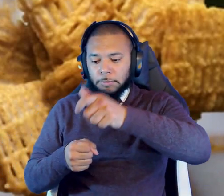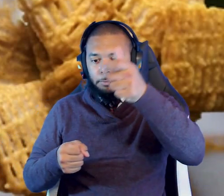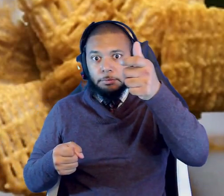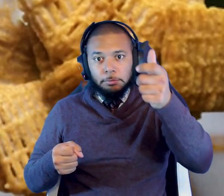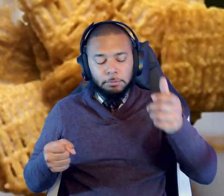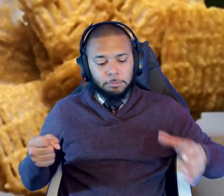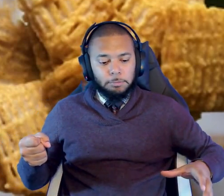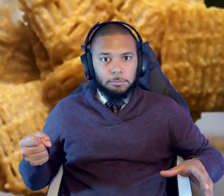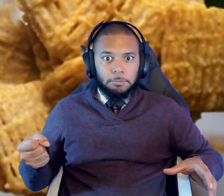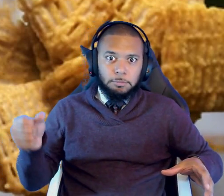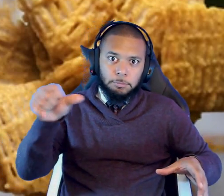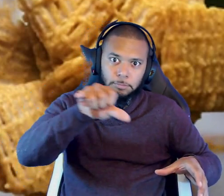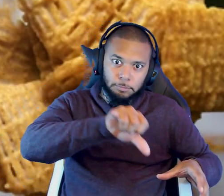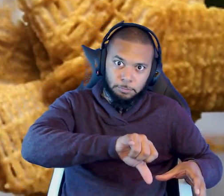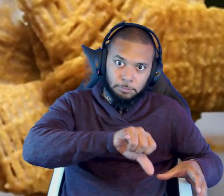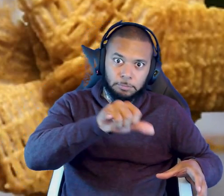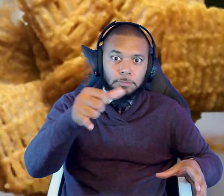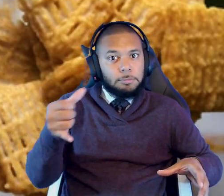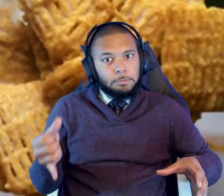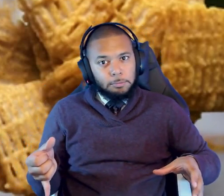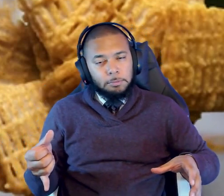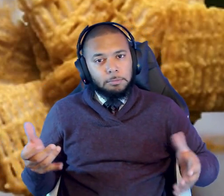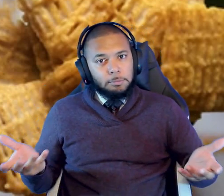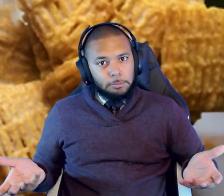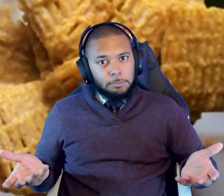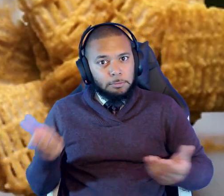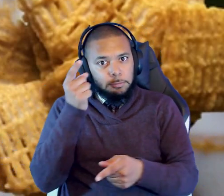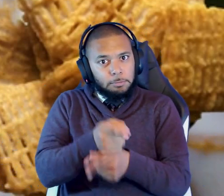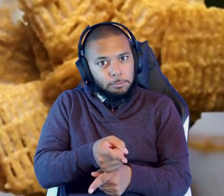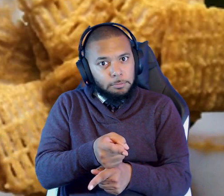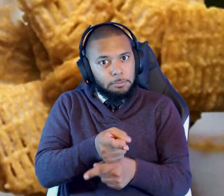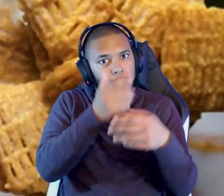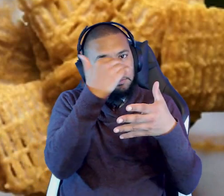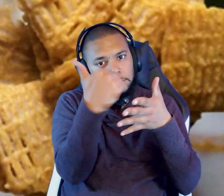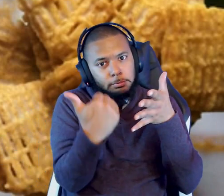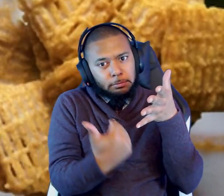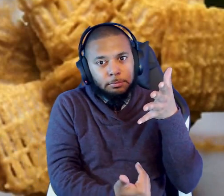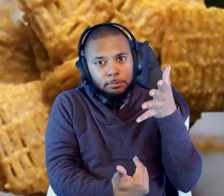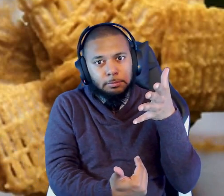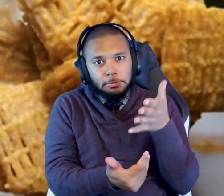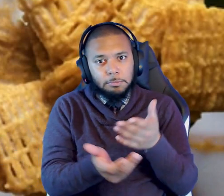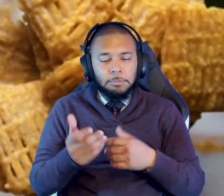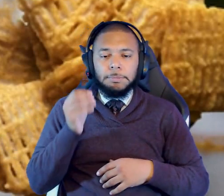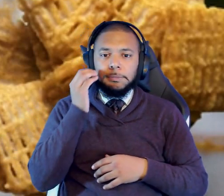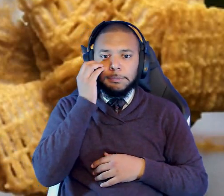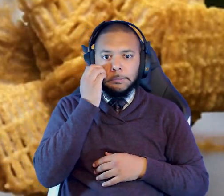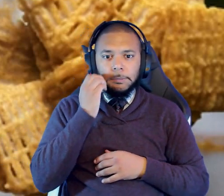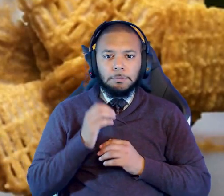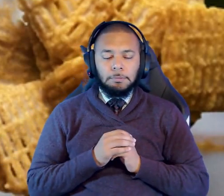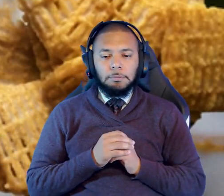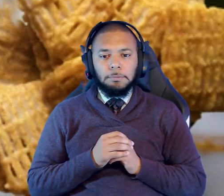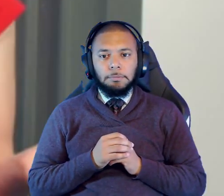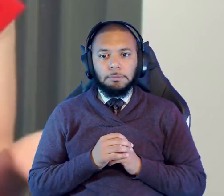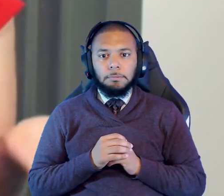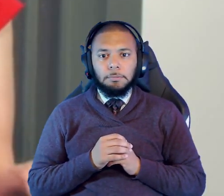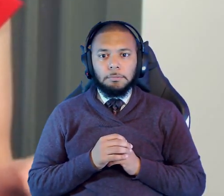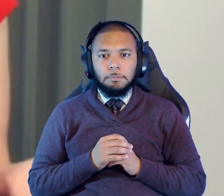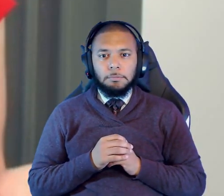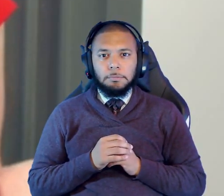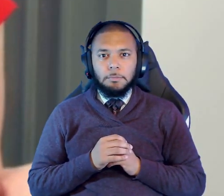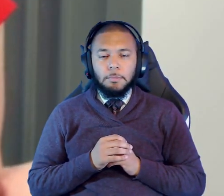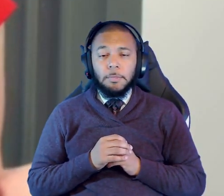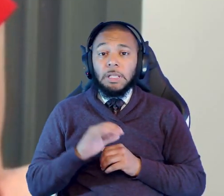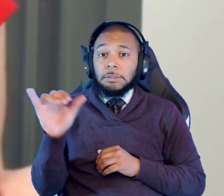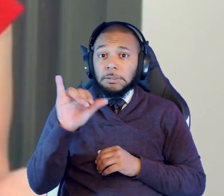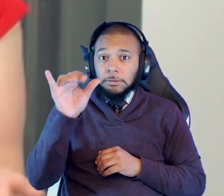And then step 5, pour the milk into your cereal. That would be our correct sequential order. So you can see that just